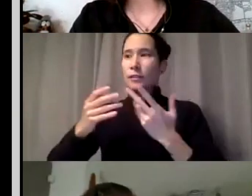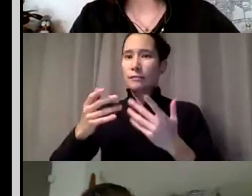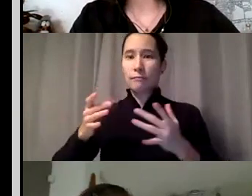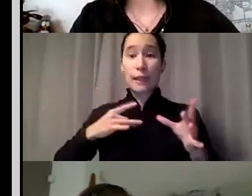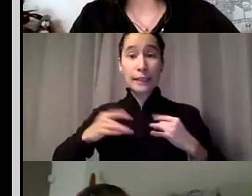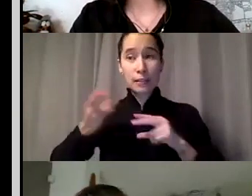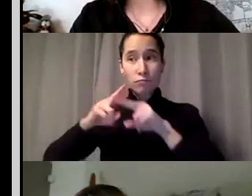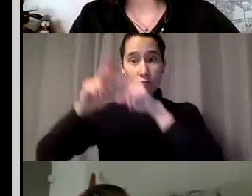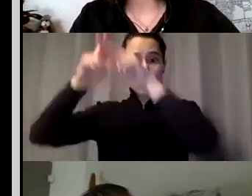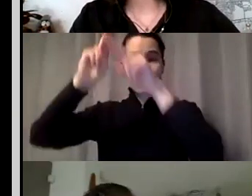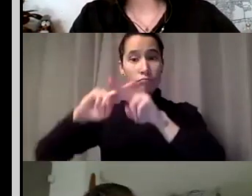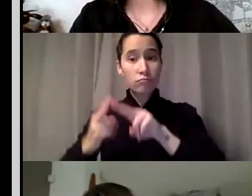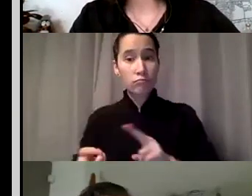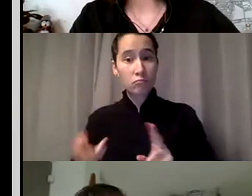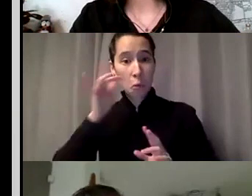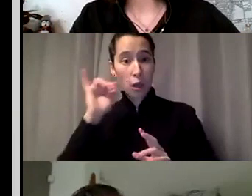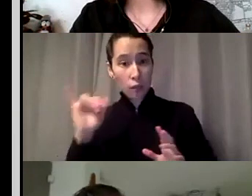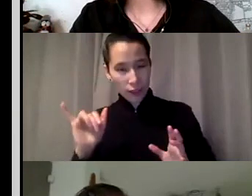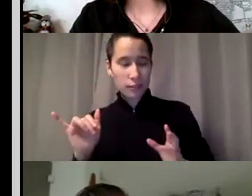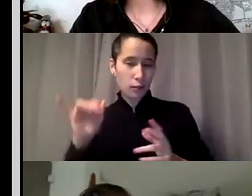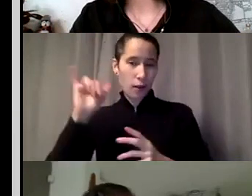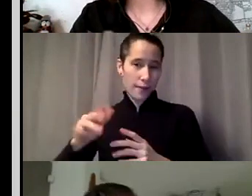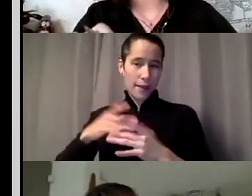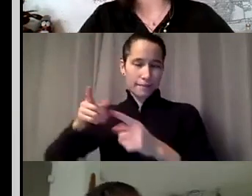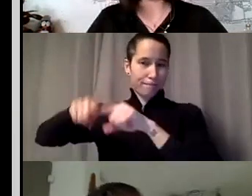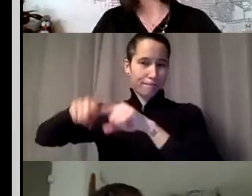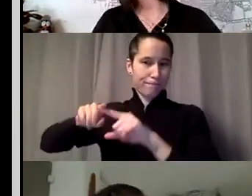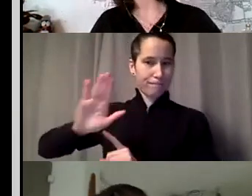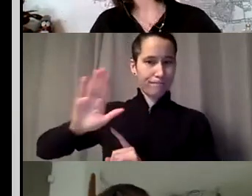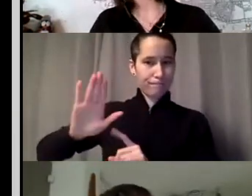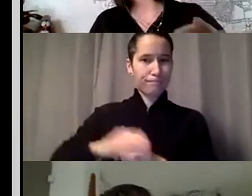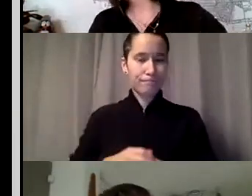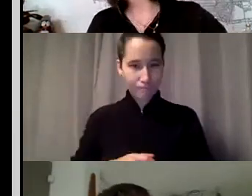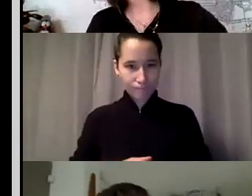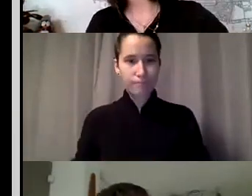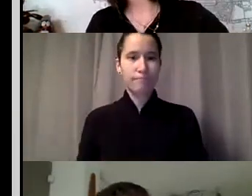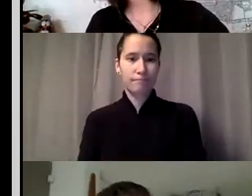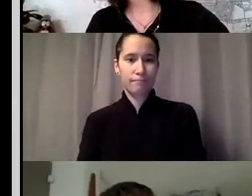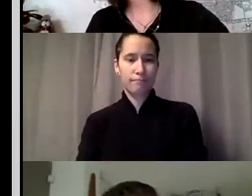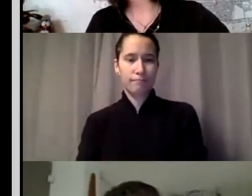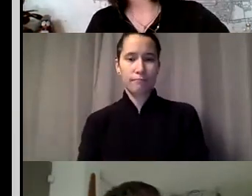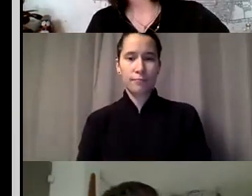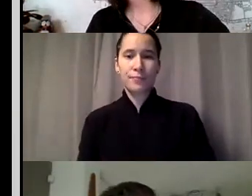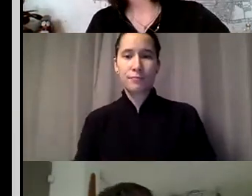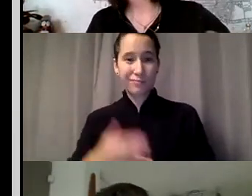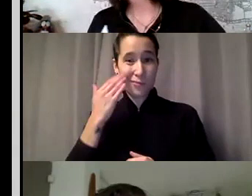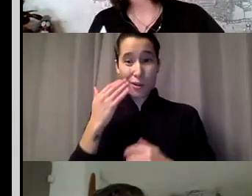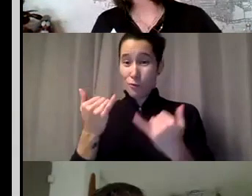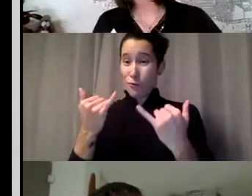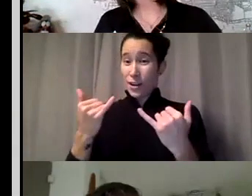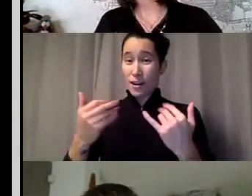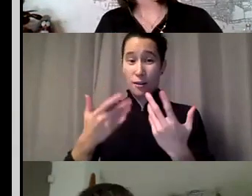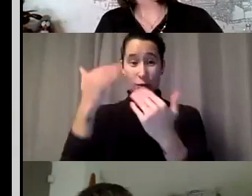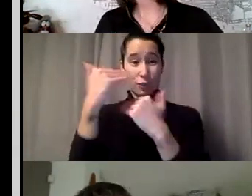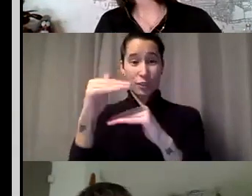will dictate what we'll be allowed to do come in the new year. We know that the current restrictions that we